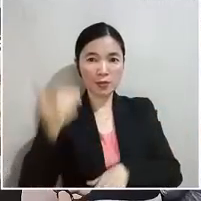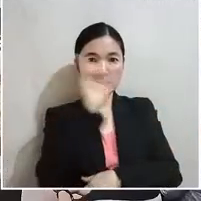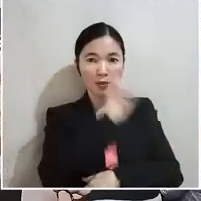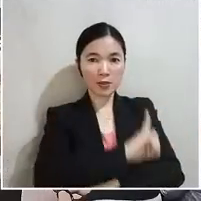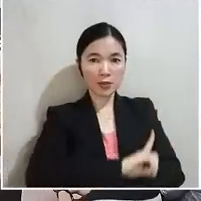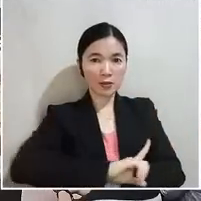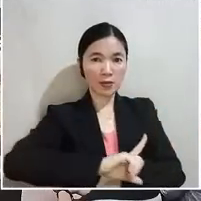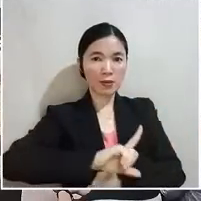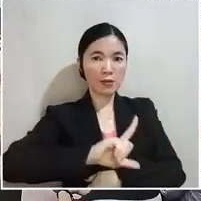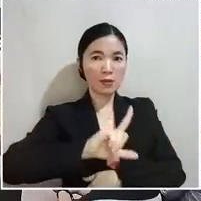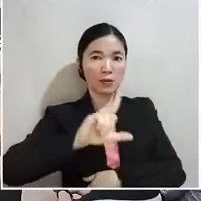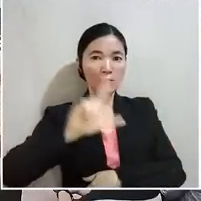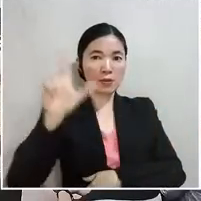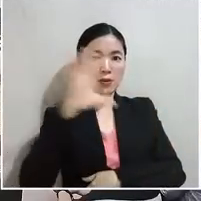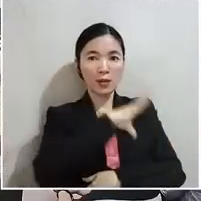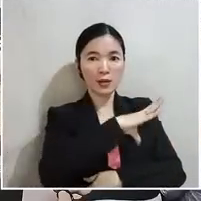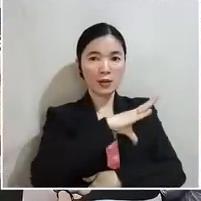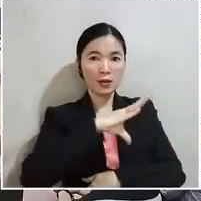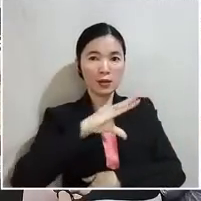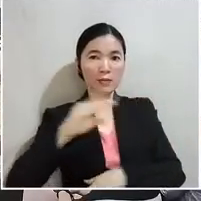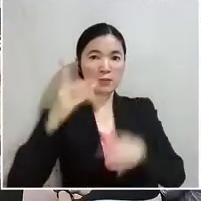Lord, and profess your